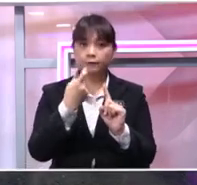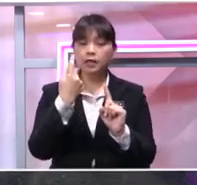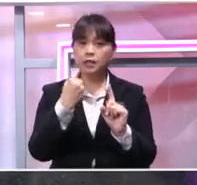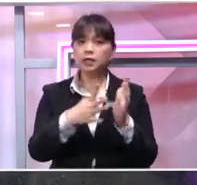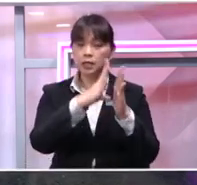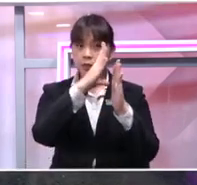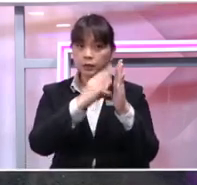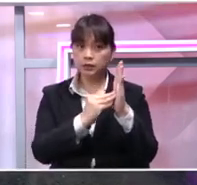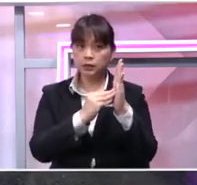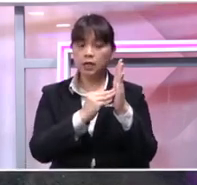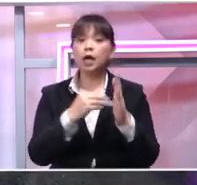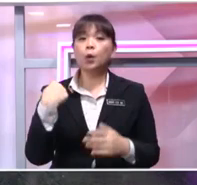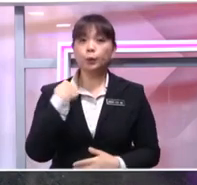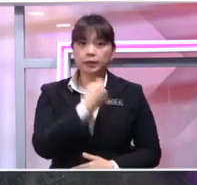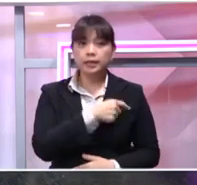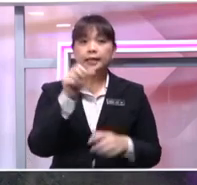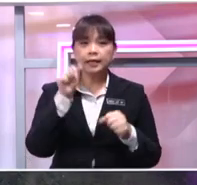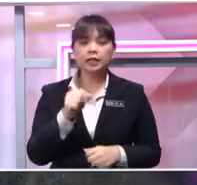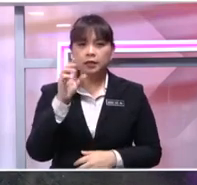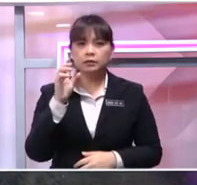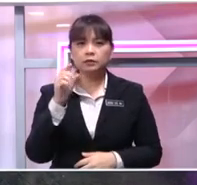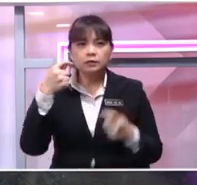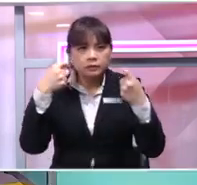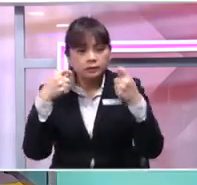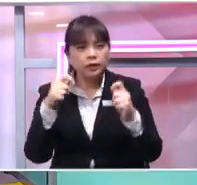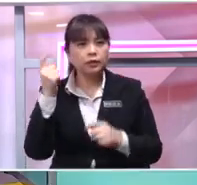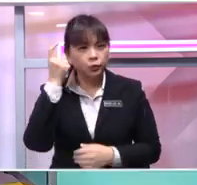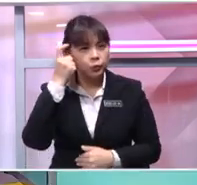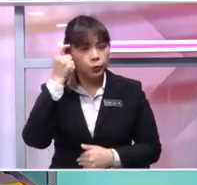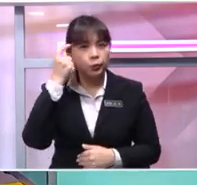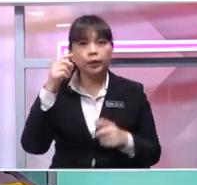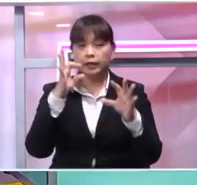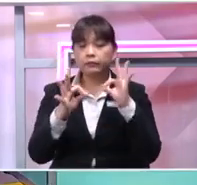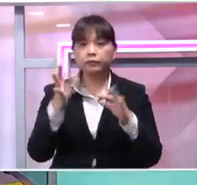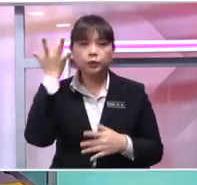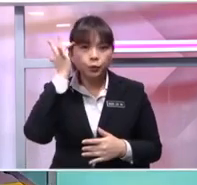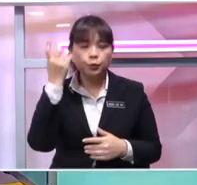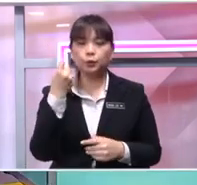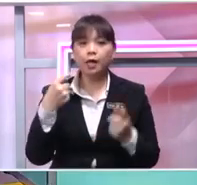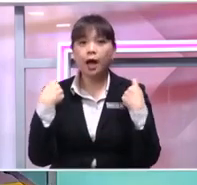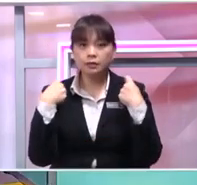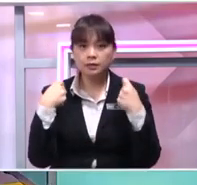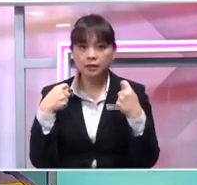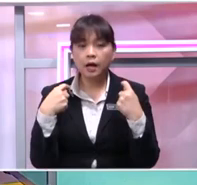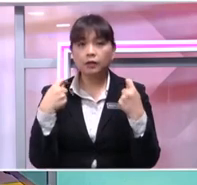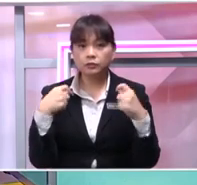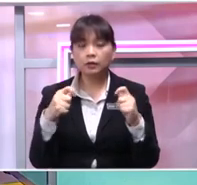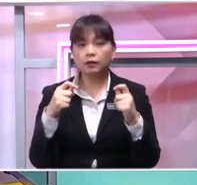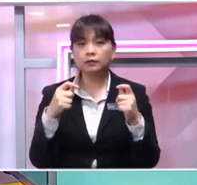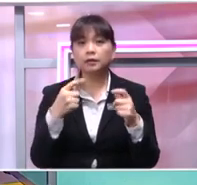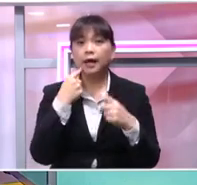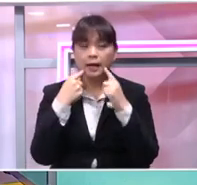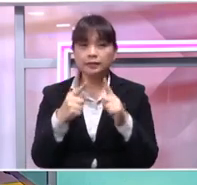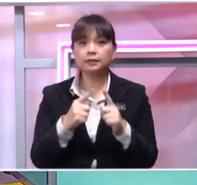we can guess. If we don't know the meaning of the word, we can guess from the context of the sentence. Okay. Good